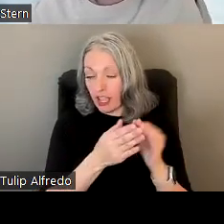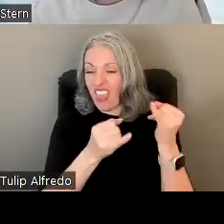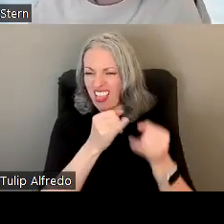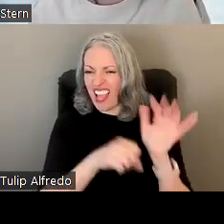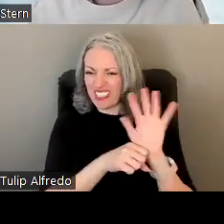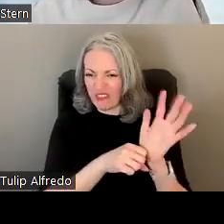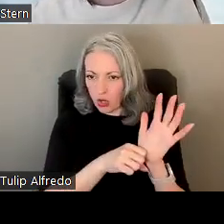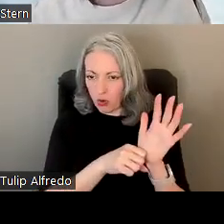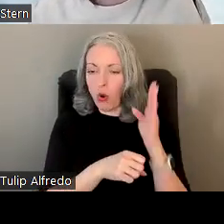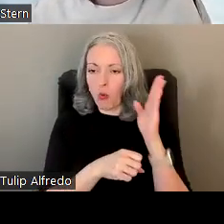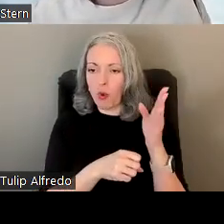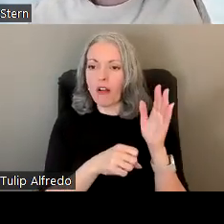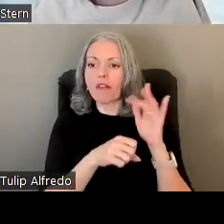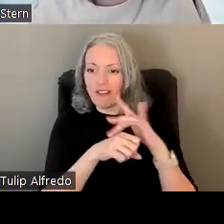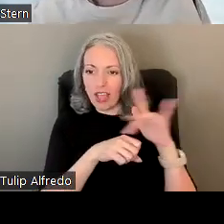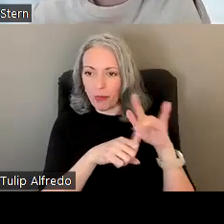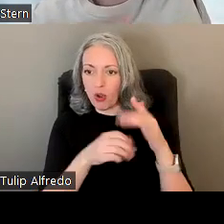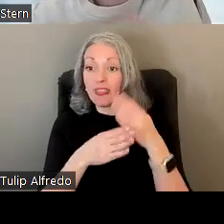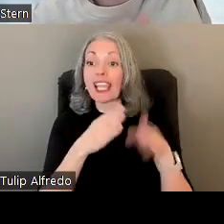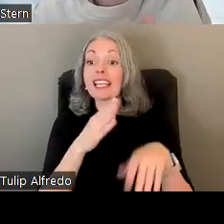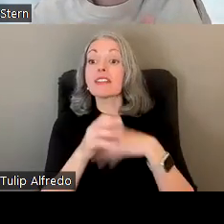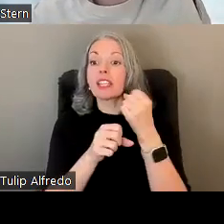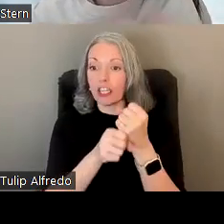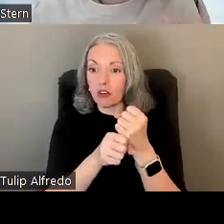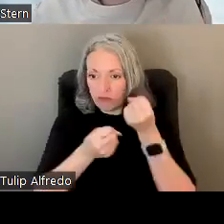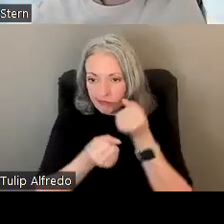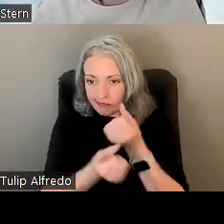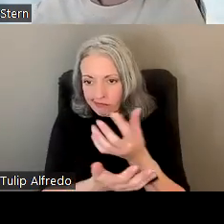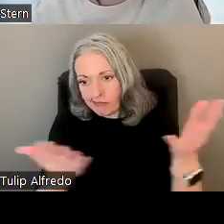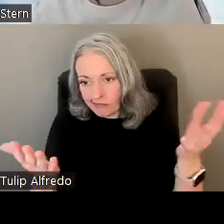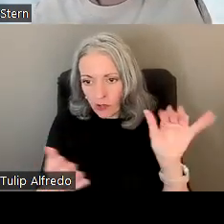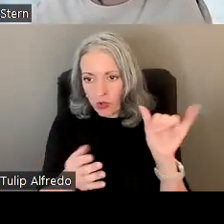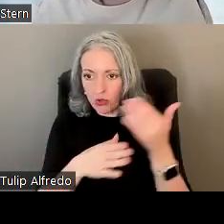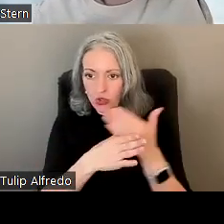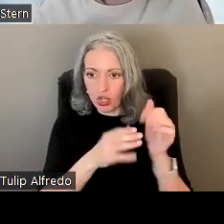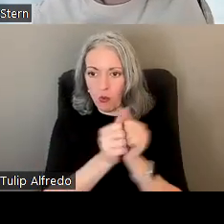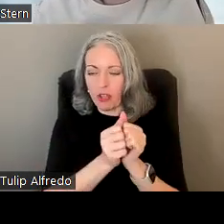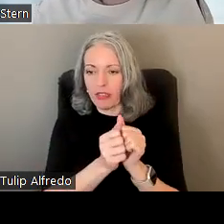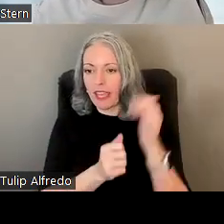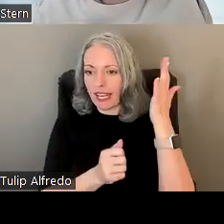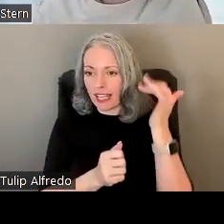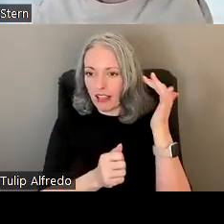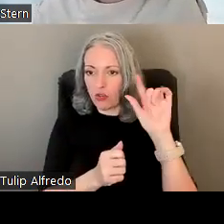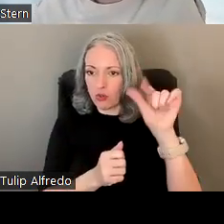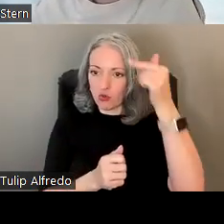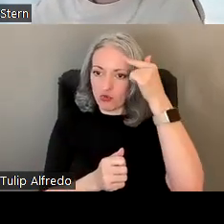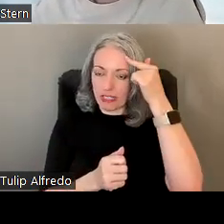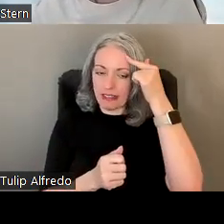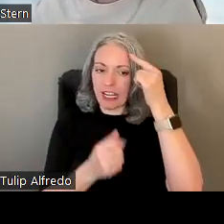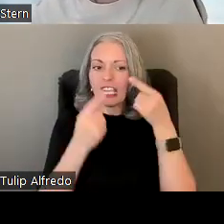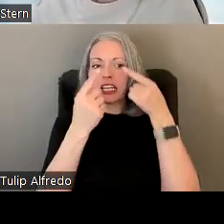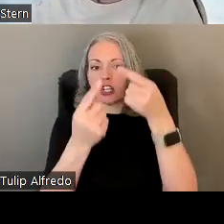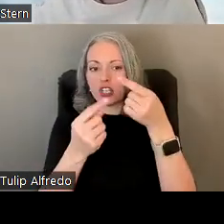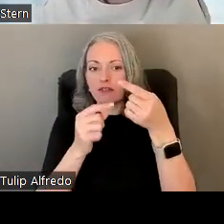and module guides should be available by the end of the year for distribution, and we will also be sharing them with our California Healthy Brain Initiative counties to adopt